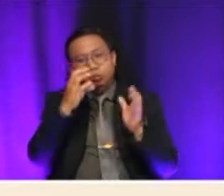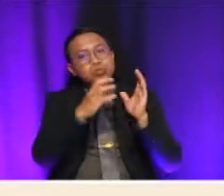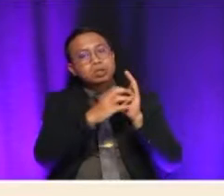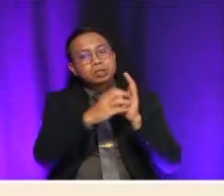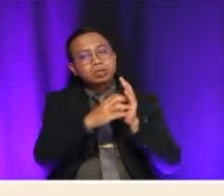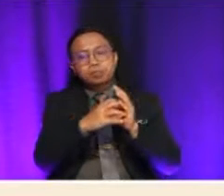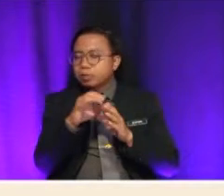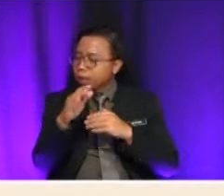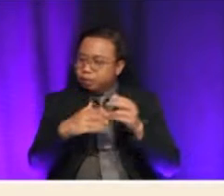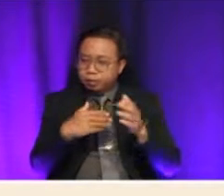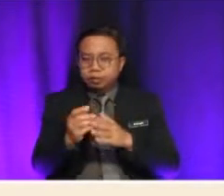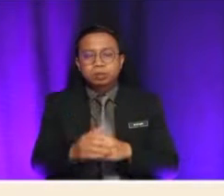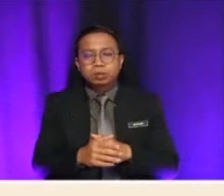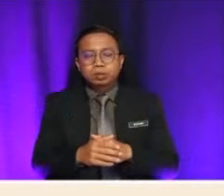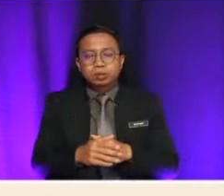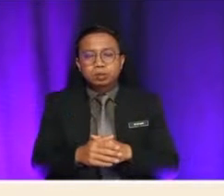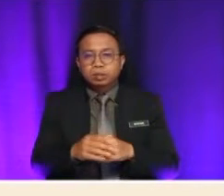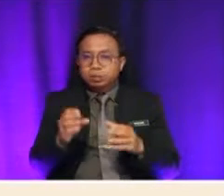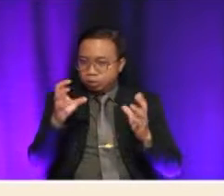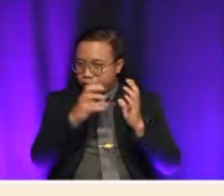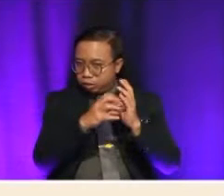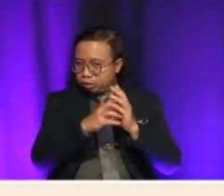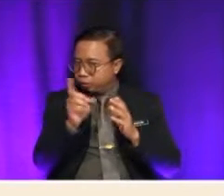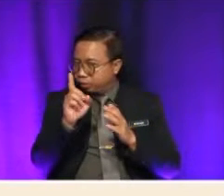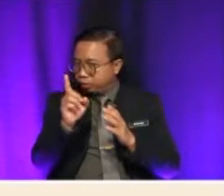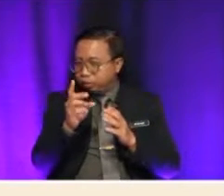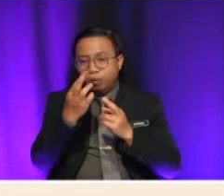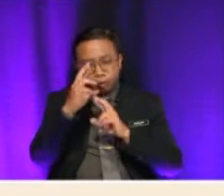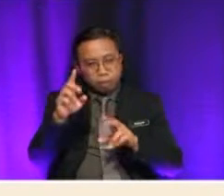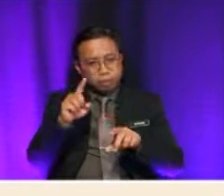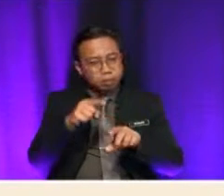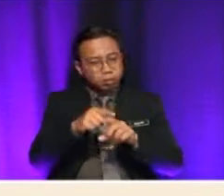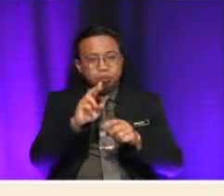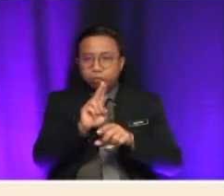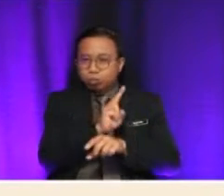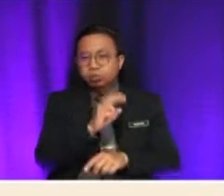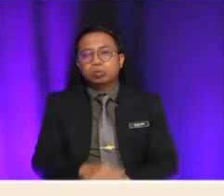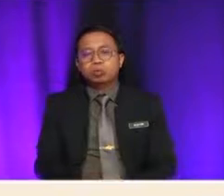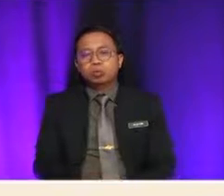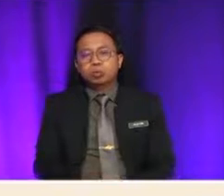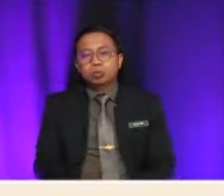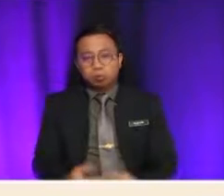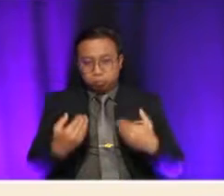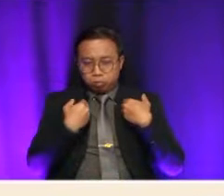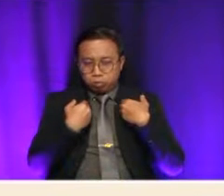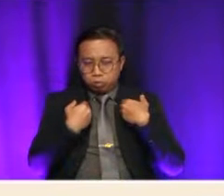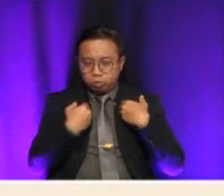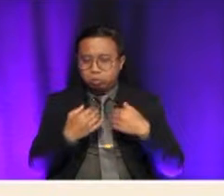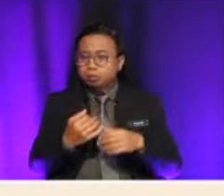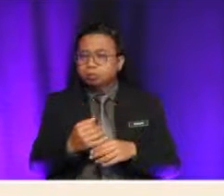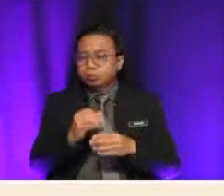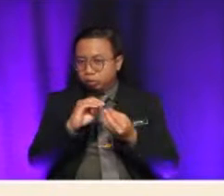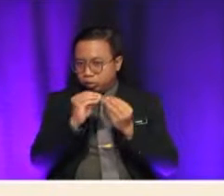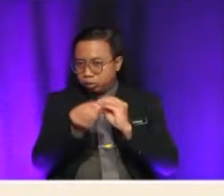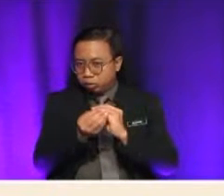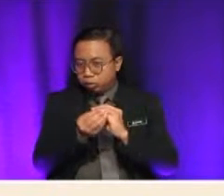No problem. Just plug it in and it's ready to use. And then, boom. Disaster! Because of